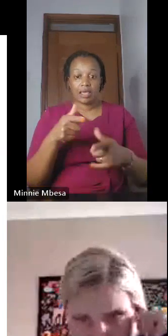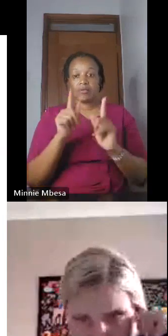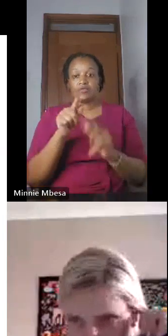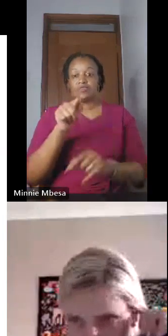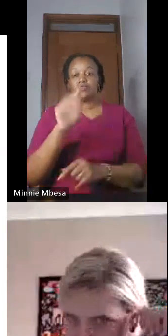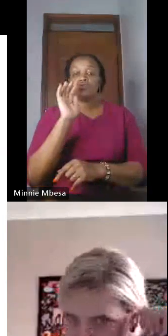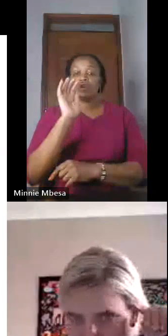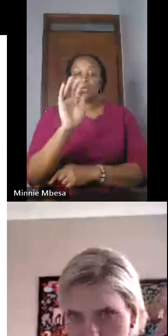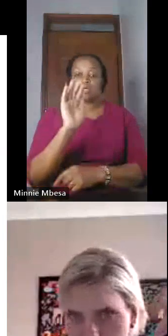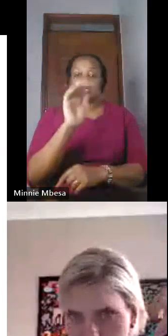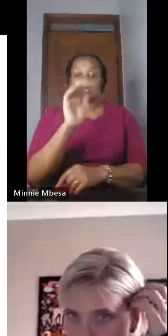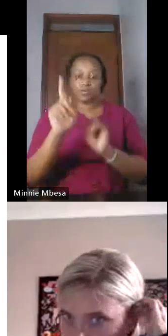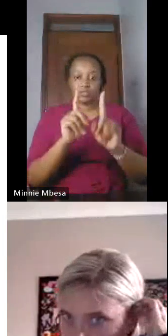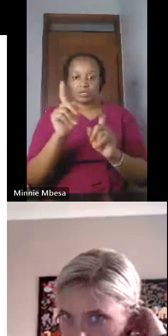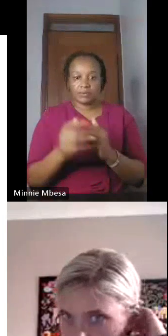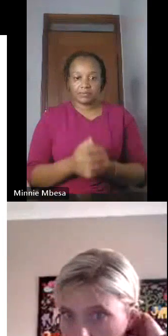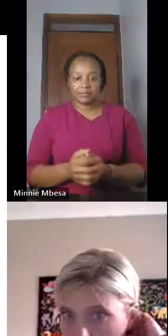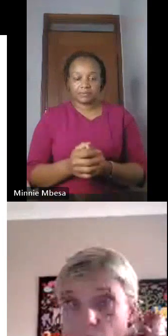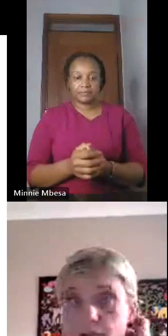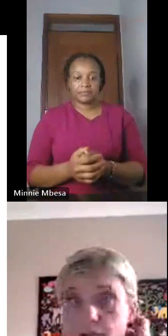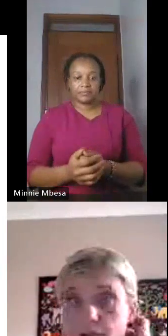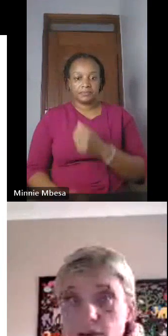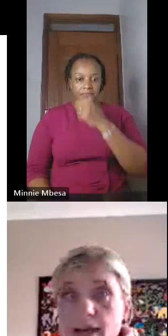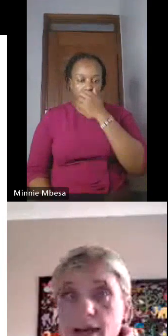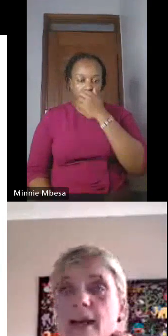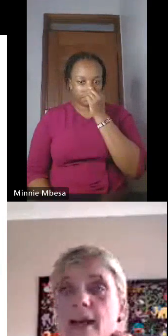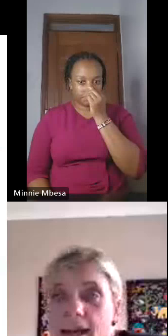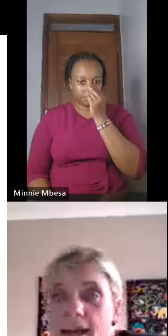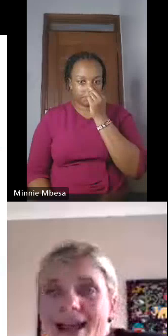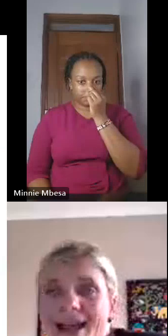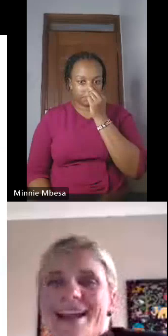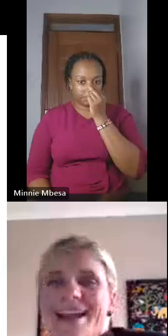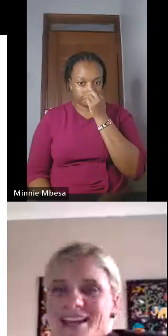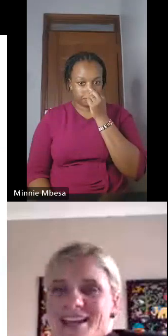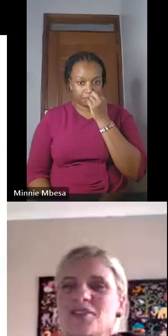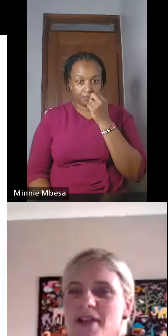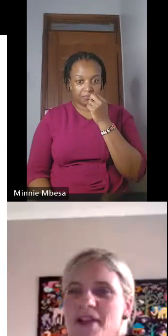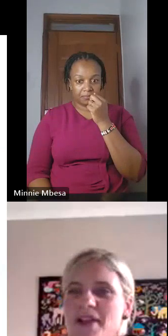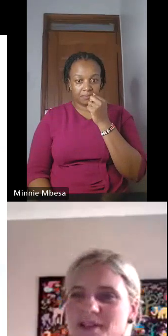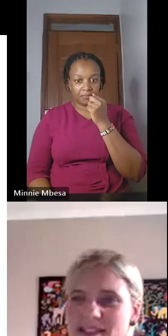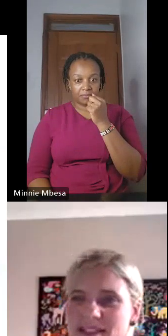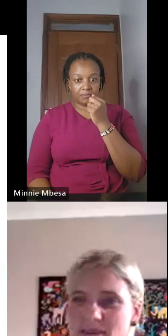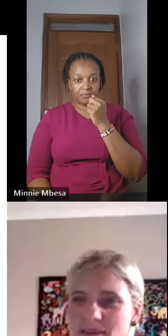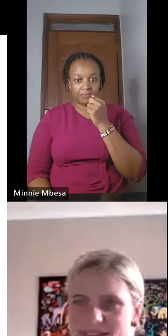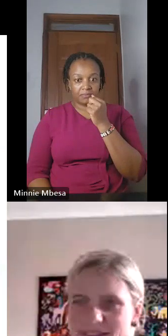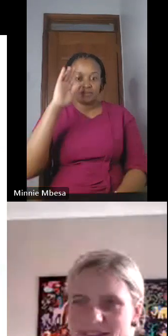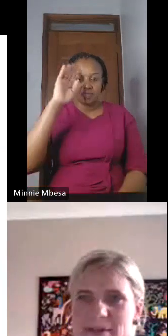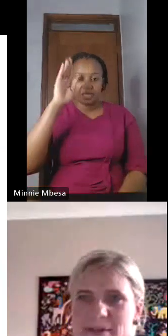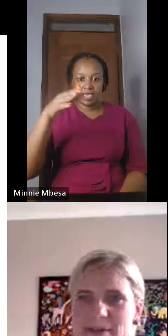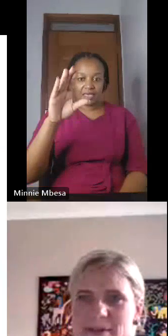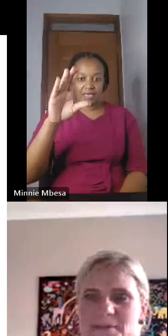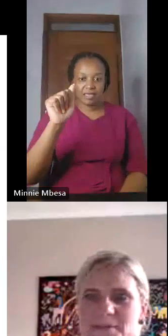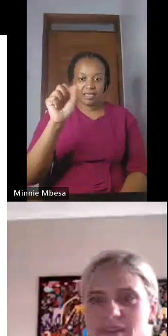me. Mm. Oh, Hello, hold on, I'm sorry. ready now. Castro is ready. Hi, Castro, go ahead. Please go